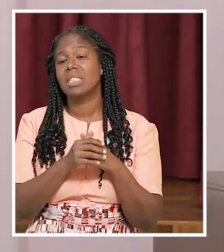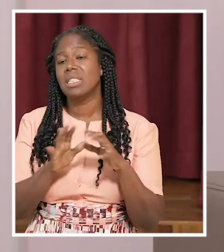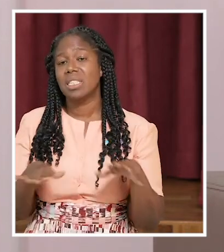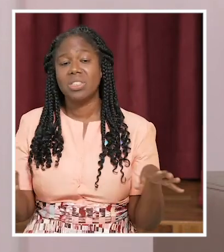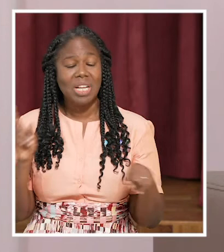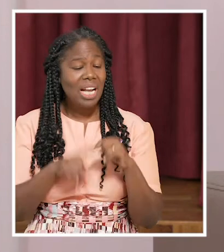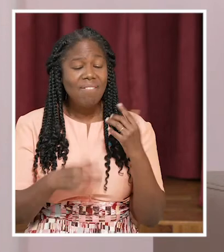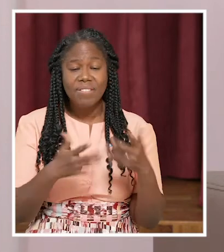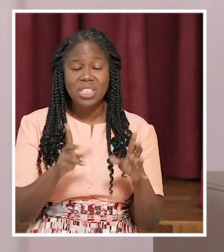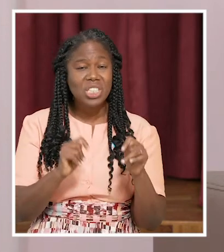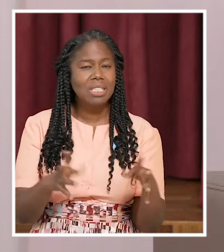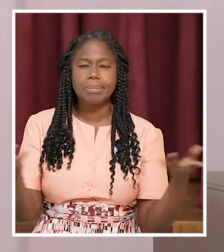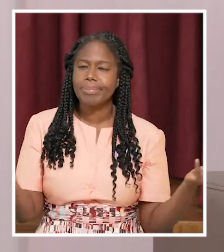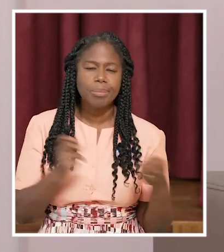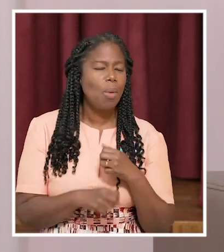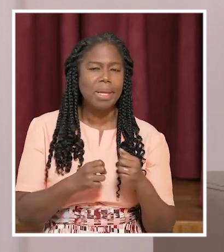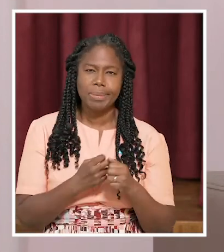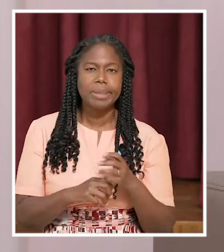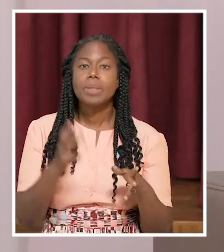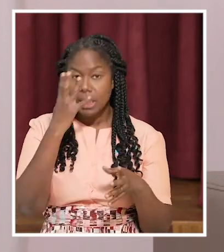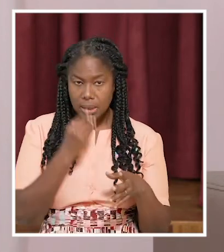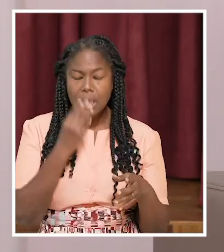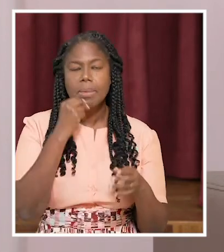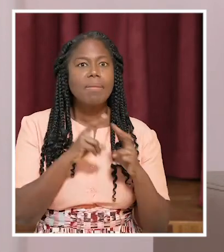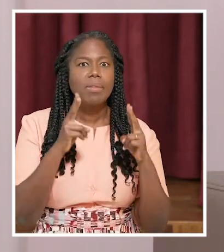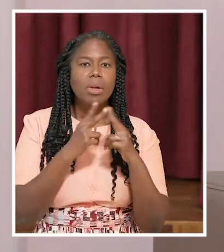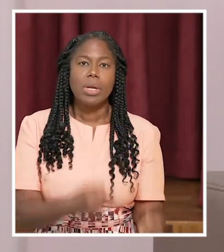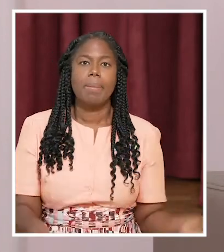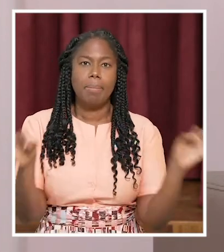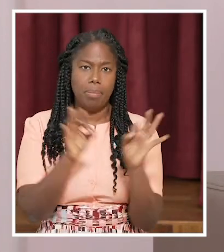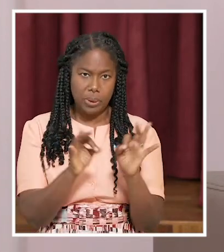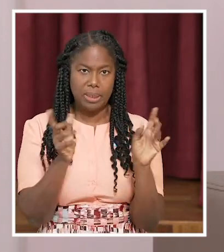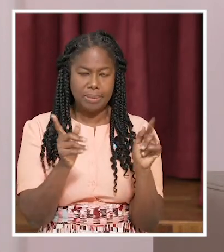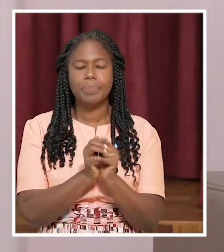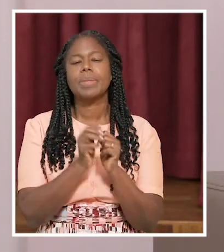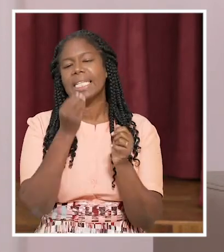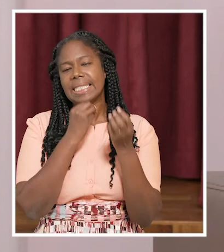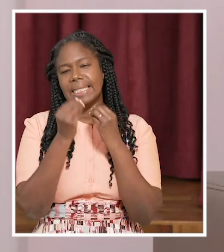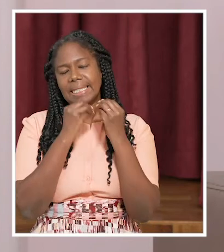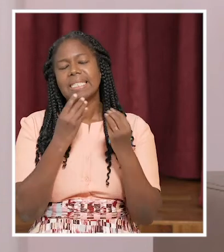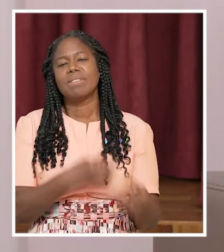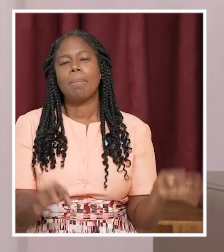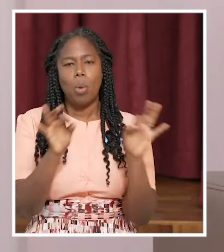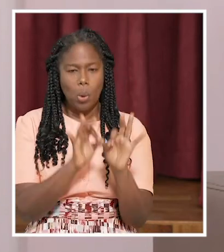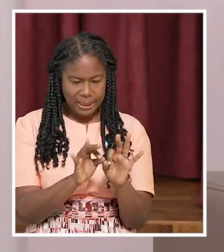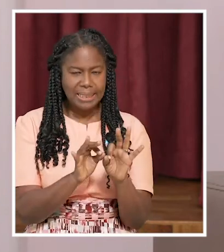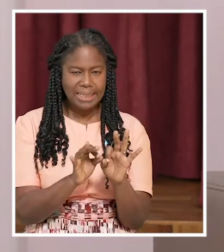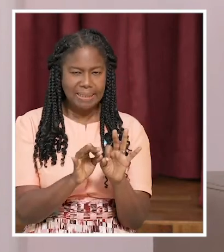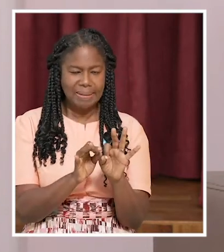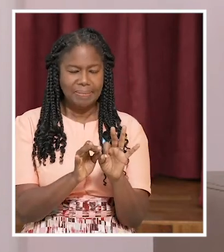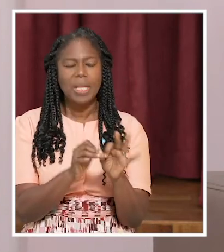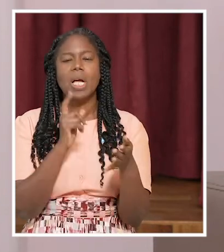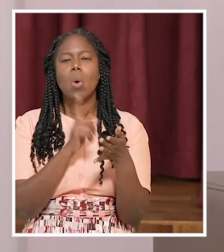finished those exams. So that sleep is important, appetite is important, diet